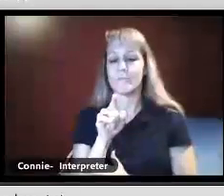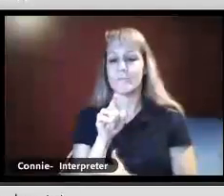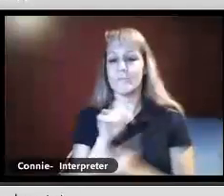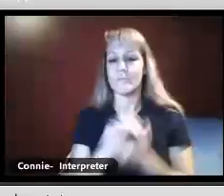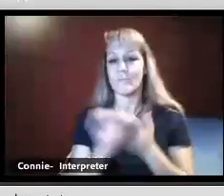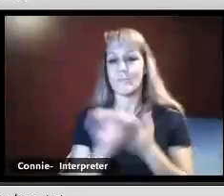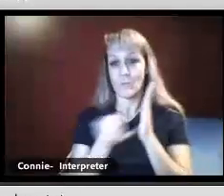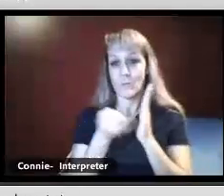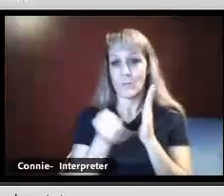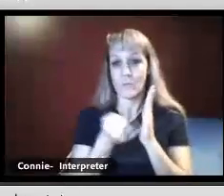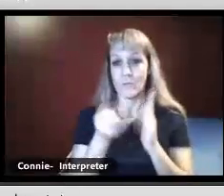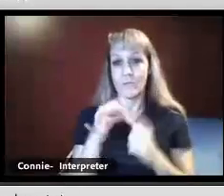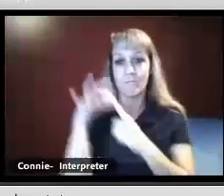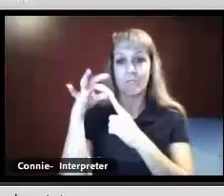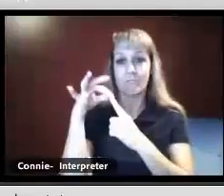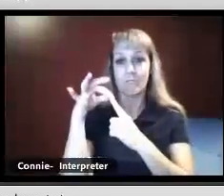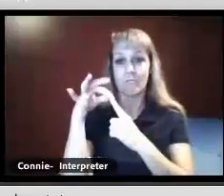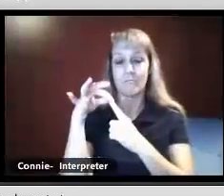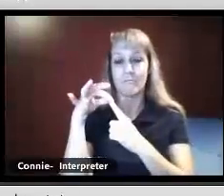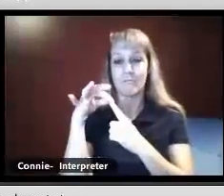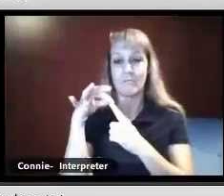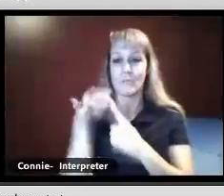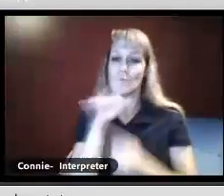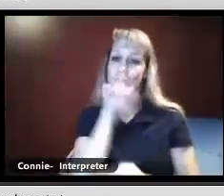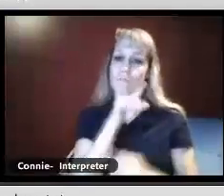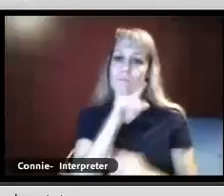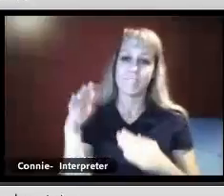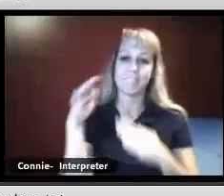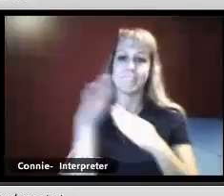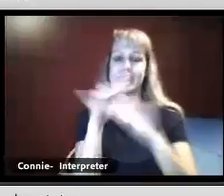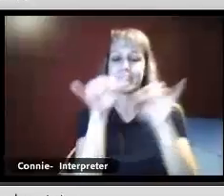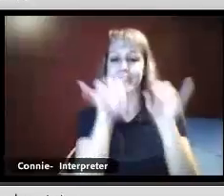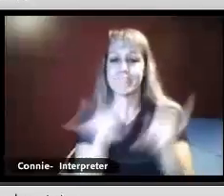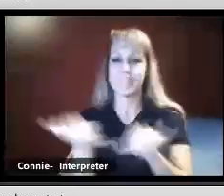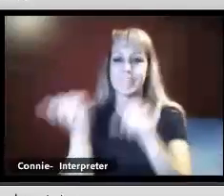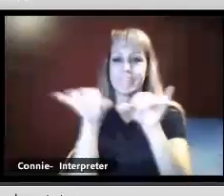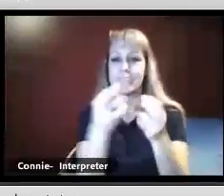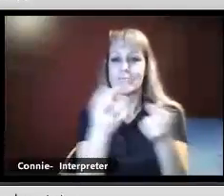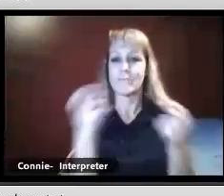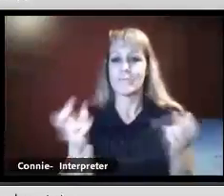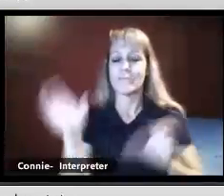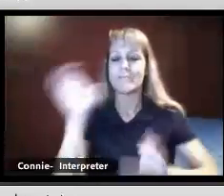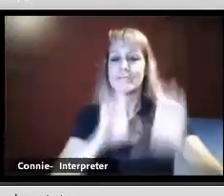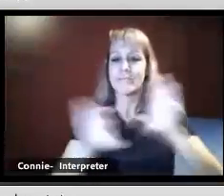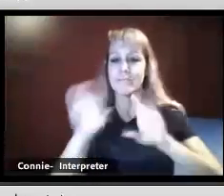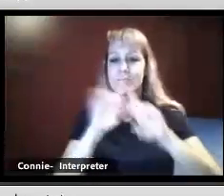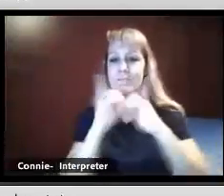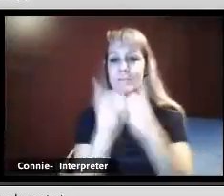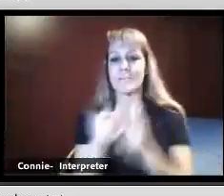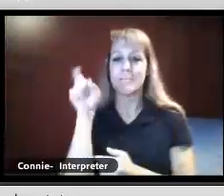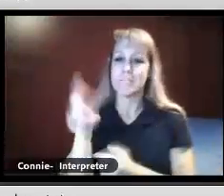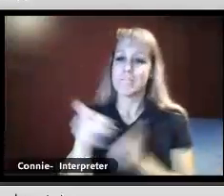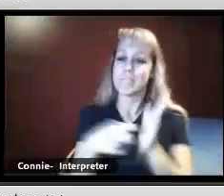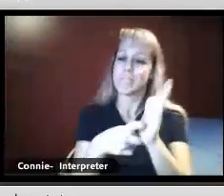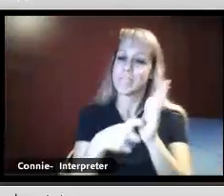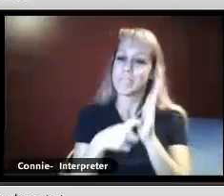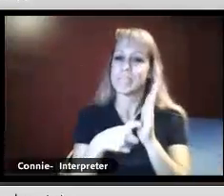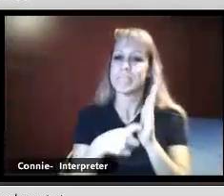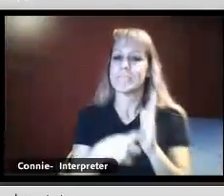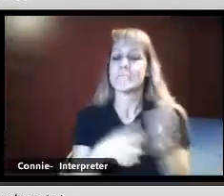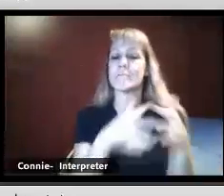journal. It's the one go-to gold standard resource that chemistry departments cannot do without. And it's produced by the